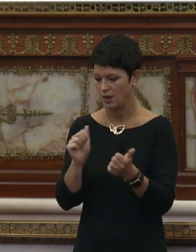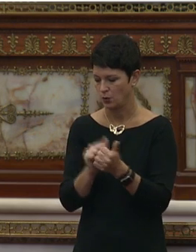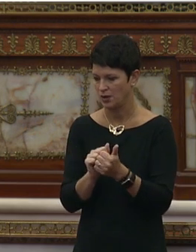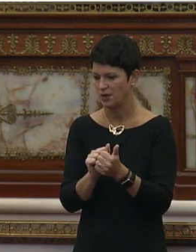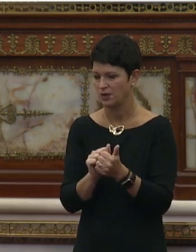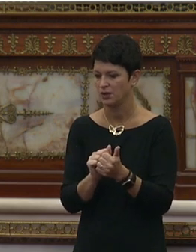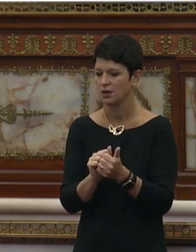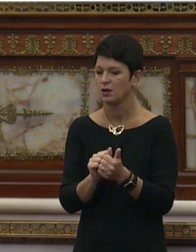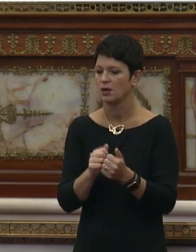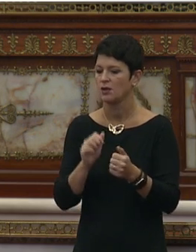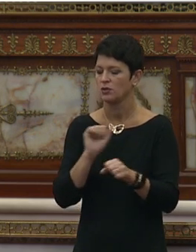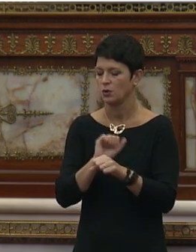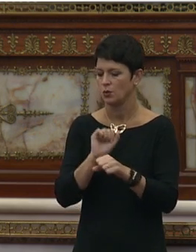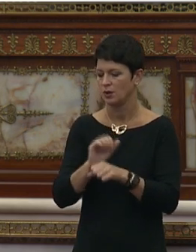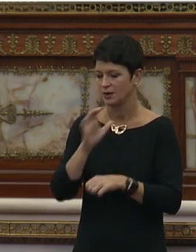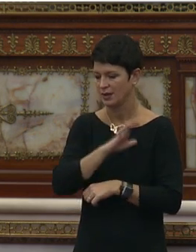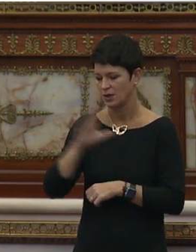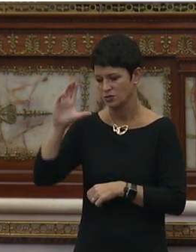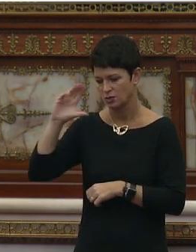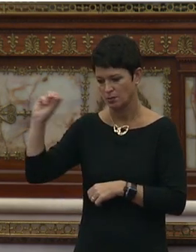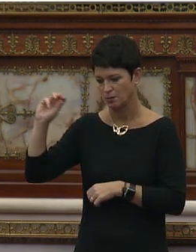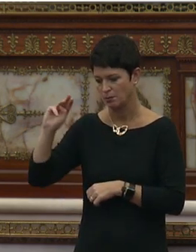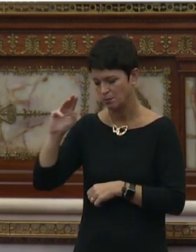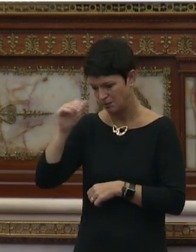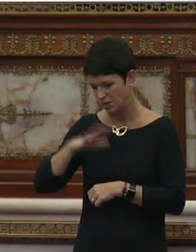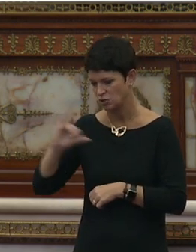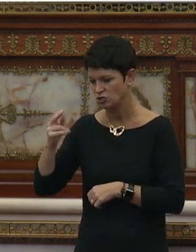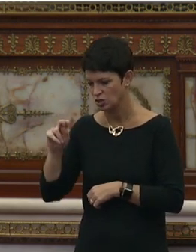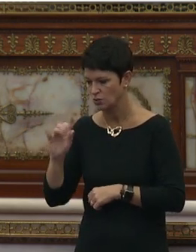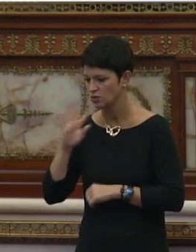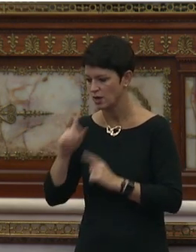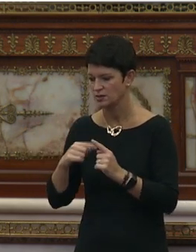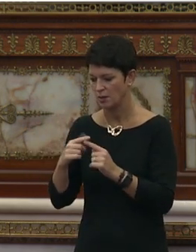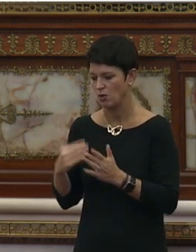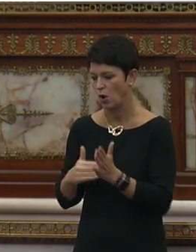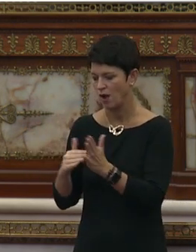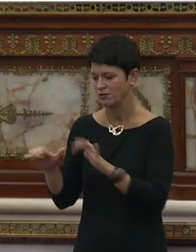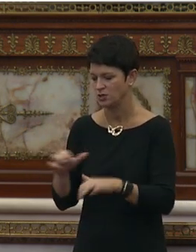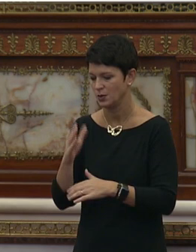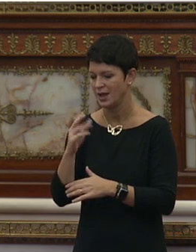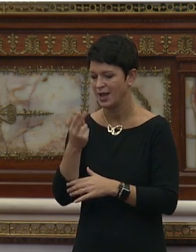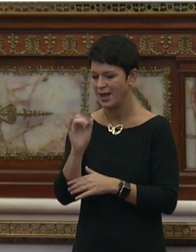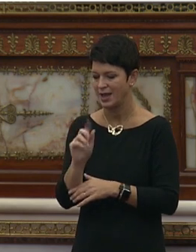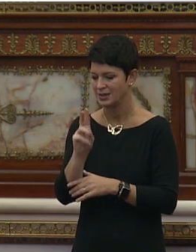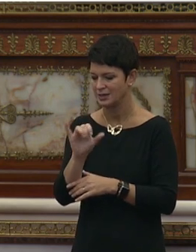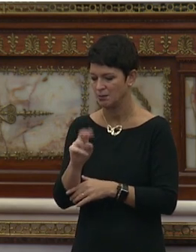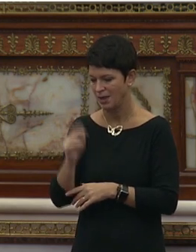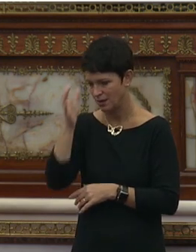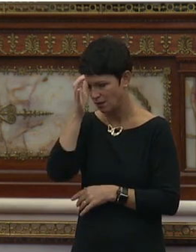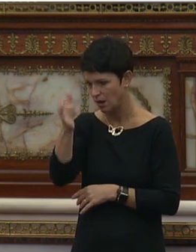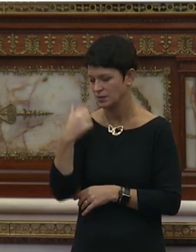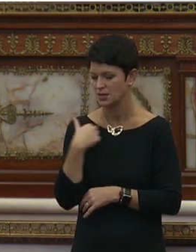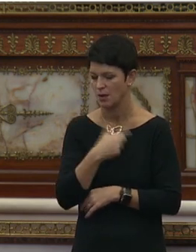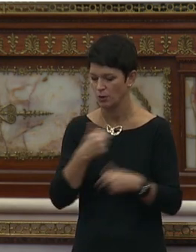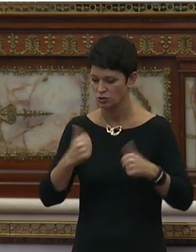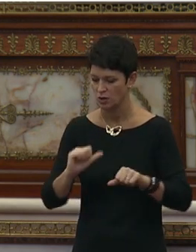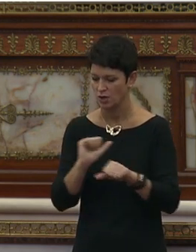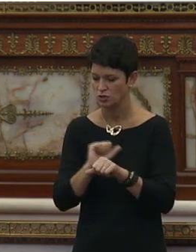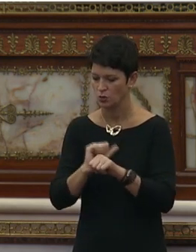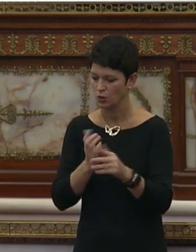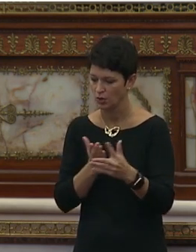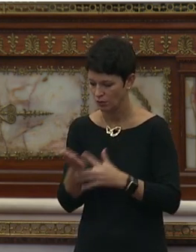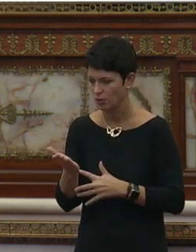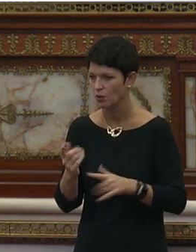the work we're doing that Councilman Jones has talked about often, the handyman concept that we're working